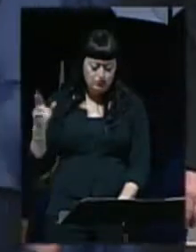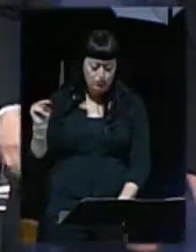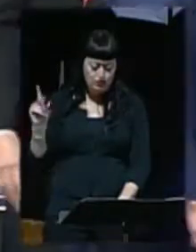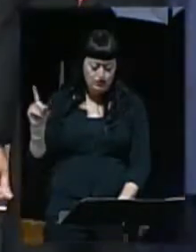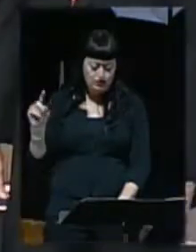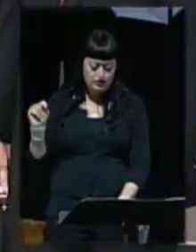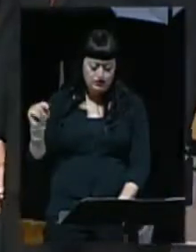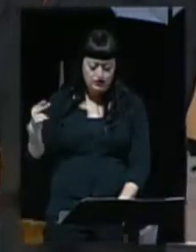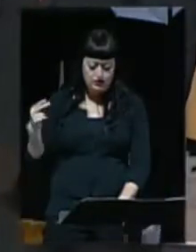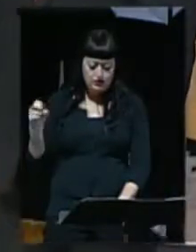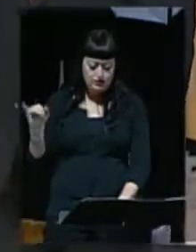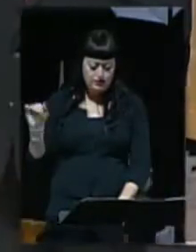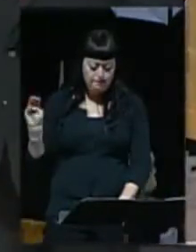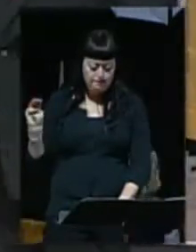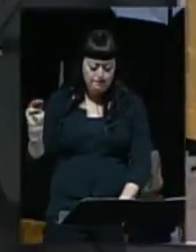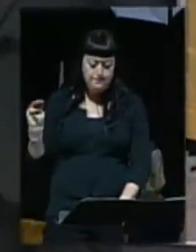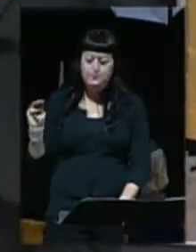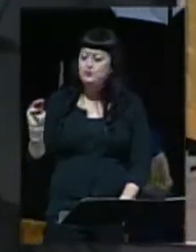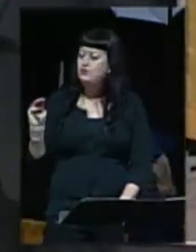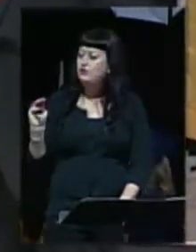Grant Heim.